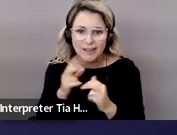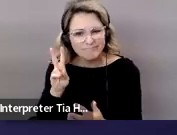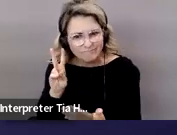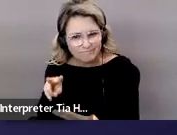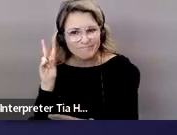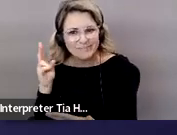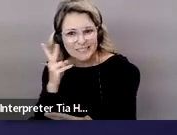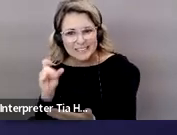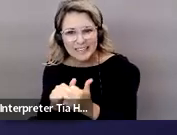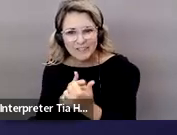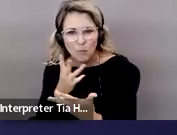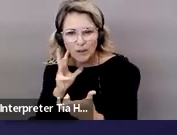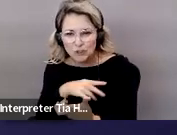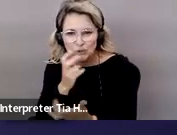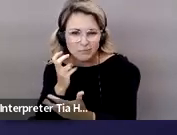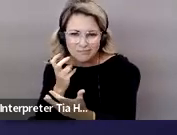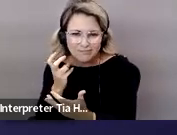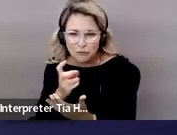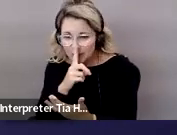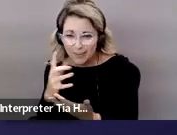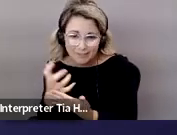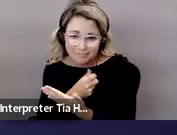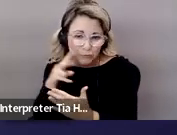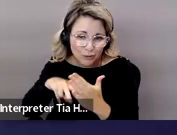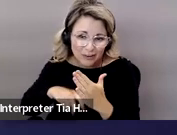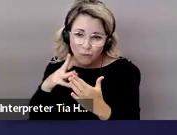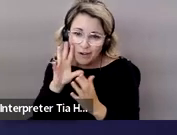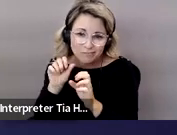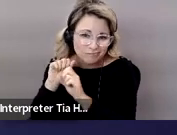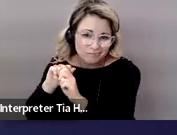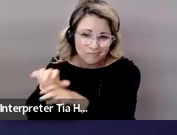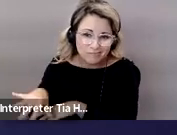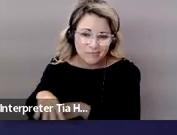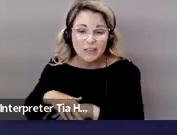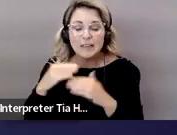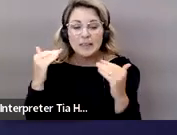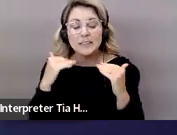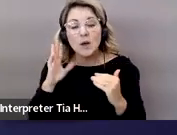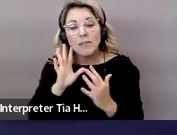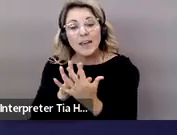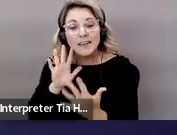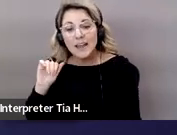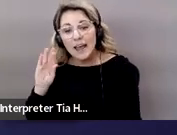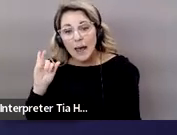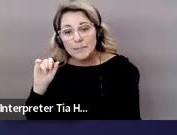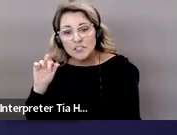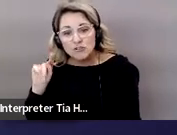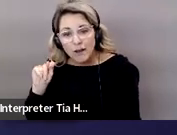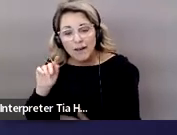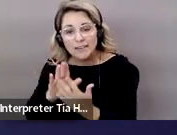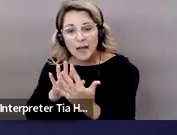in the process. From my point of view, the abstract then really is helpful as the basis